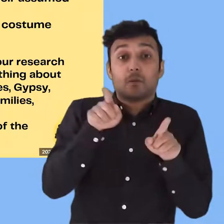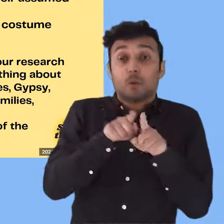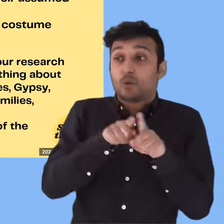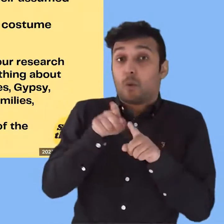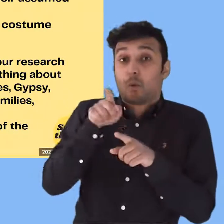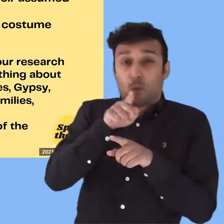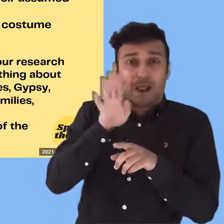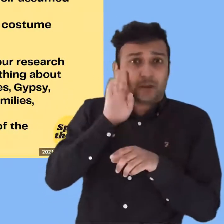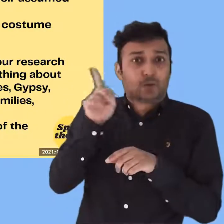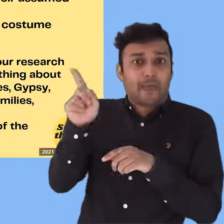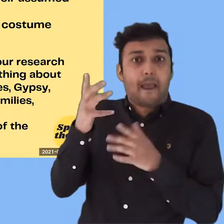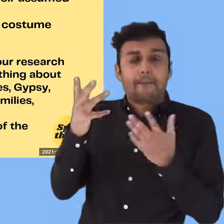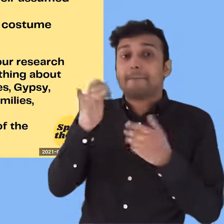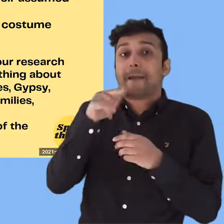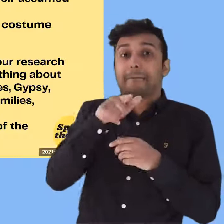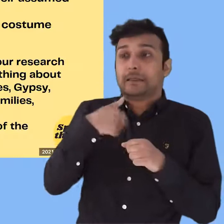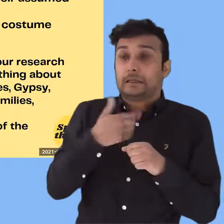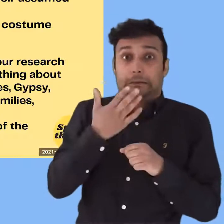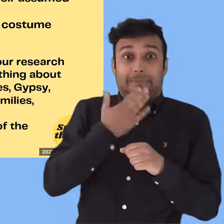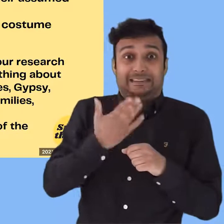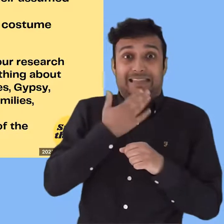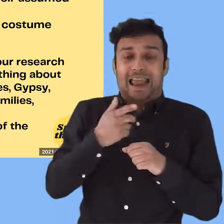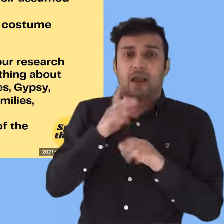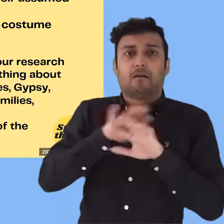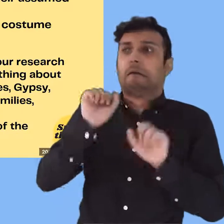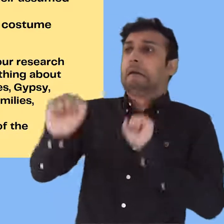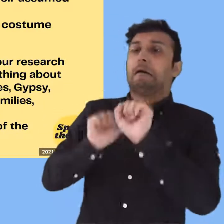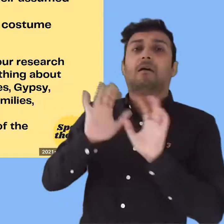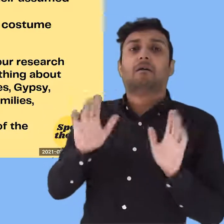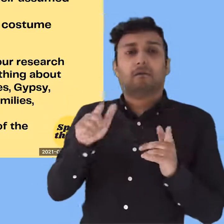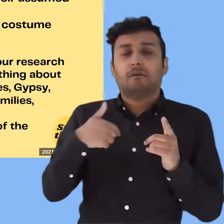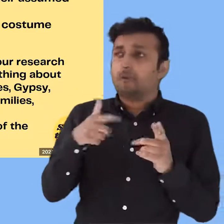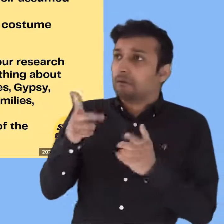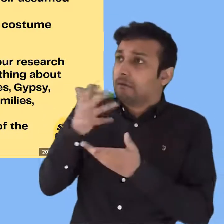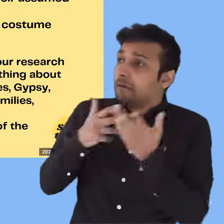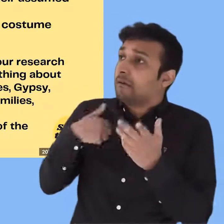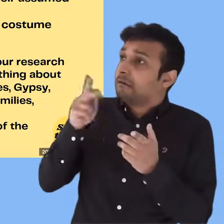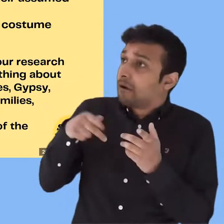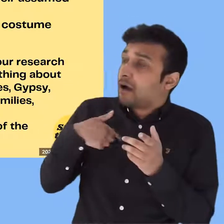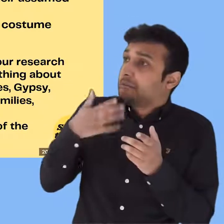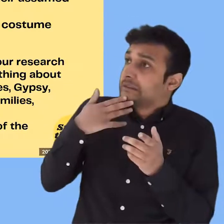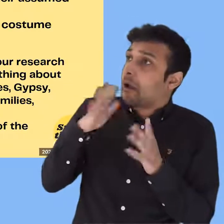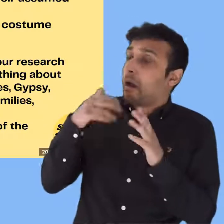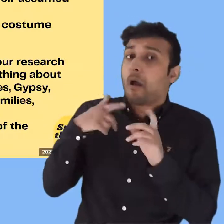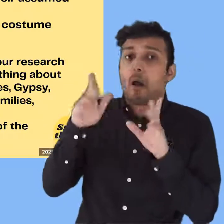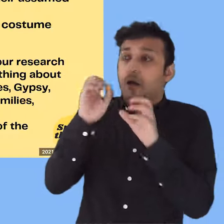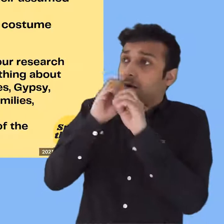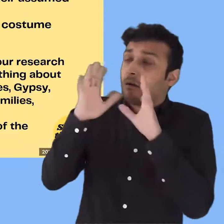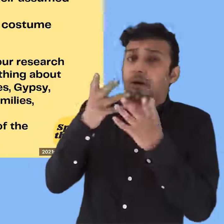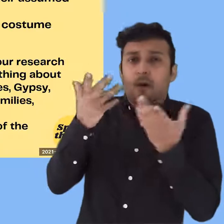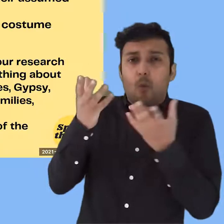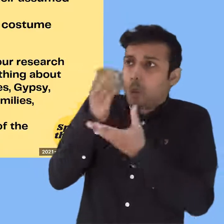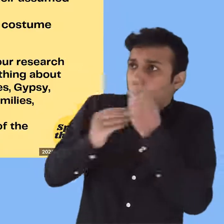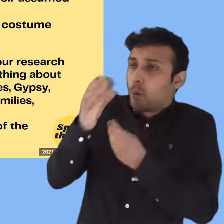Listen to them if they point you in a direction that you maybe would not have gone down, because you didn't know about that